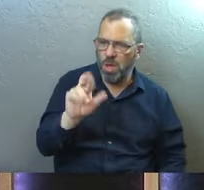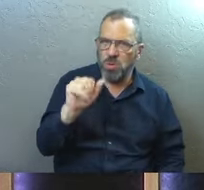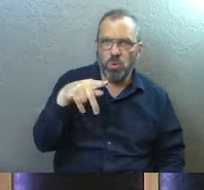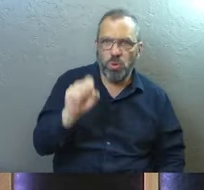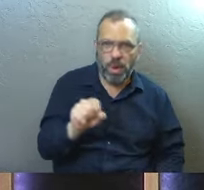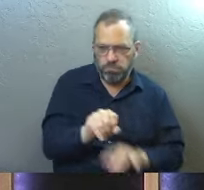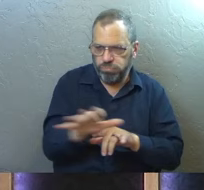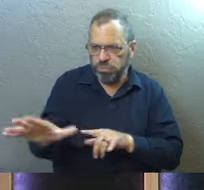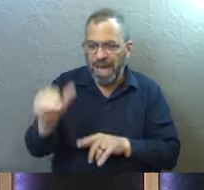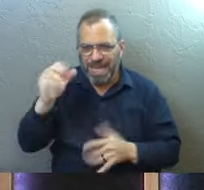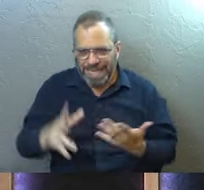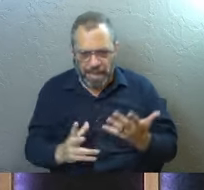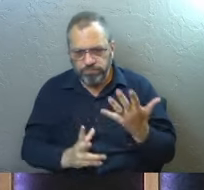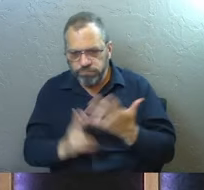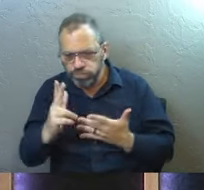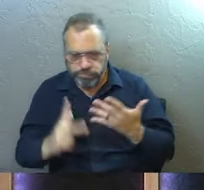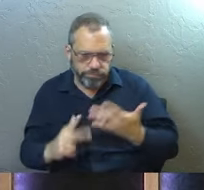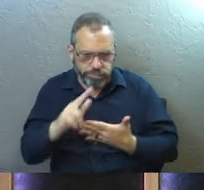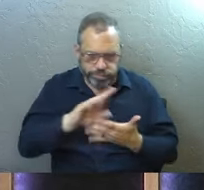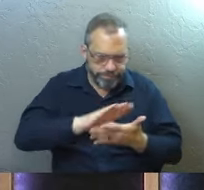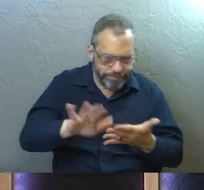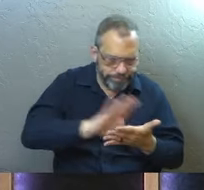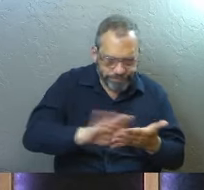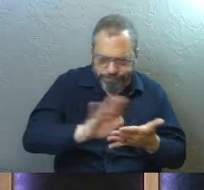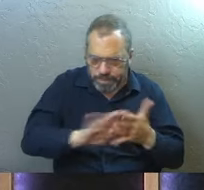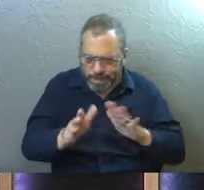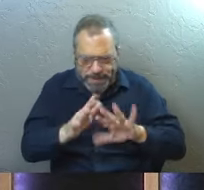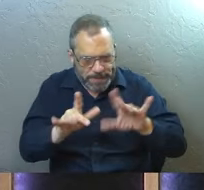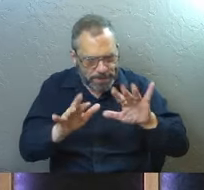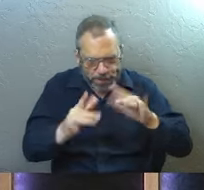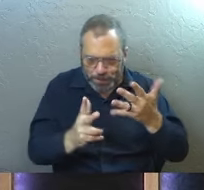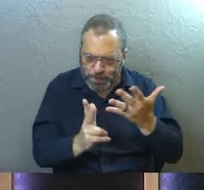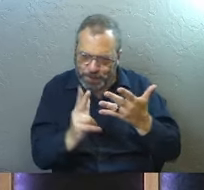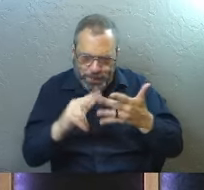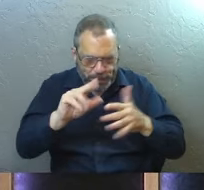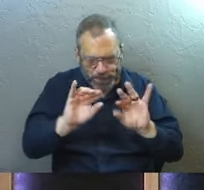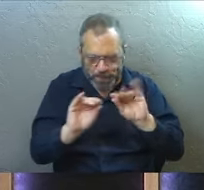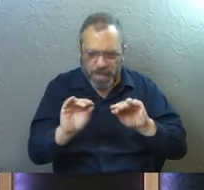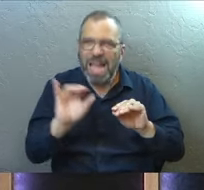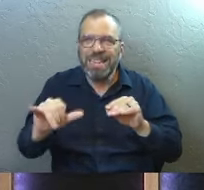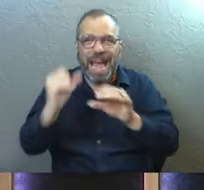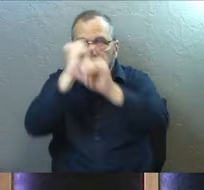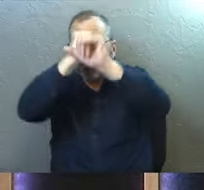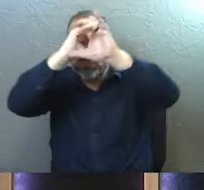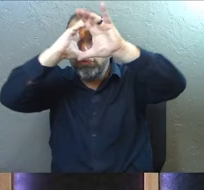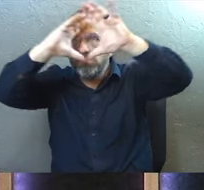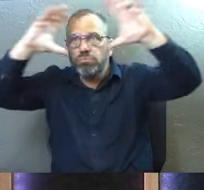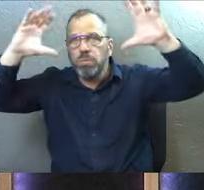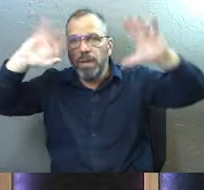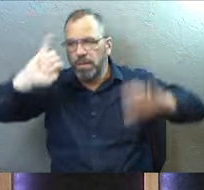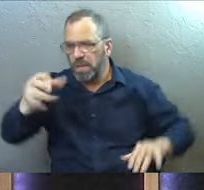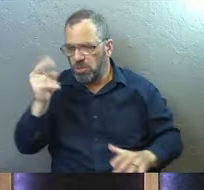these branches. And God is constantly at work with those branches. That's the picture that he paints for us. And then John